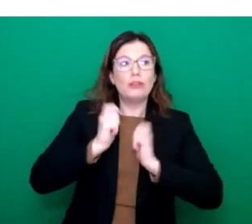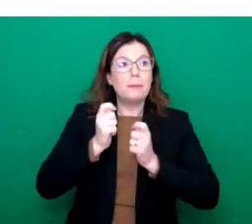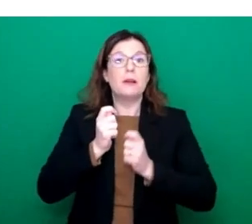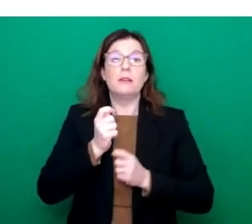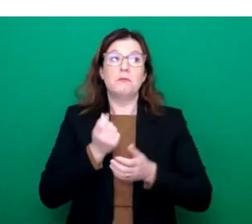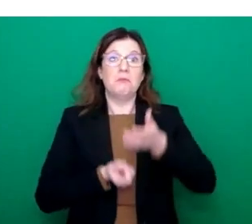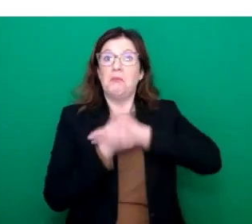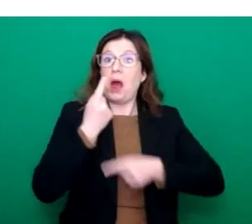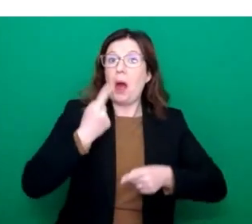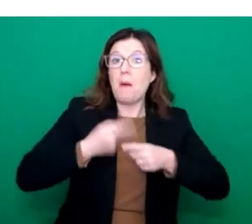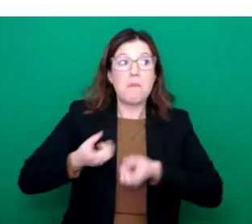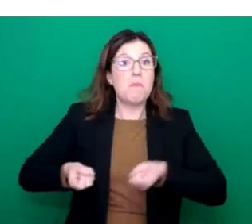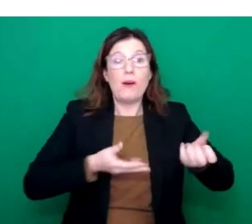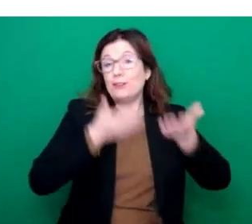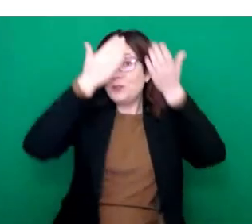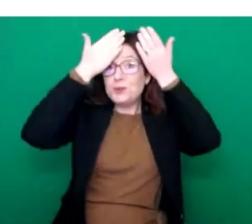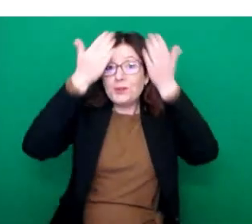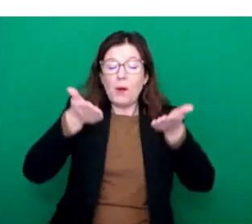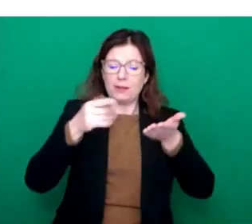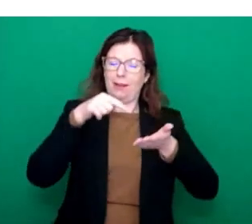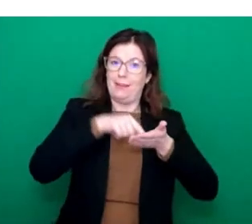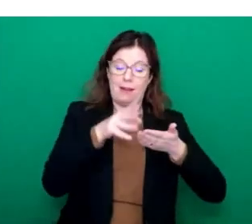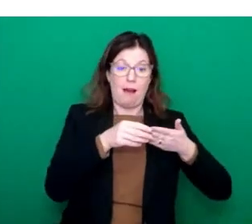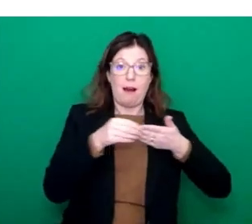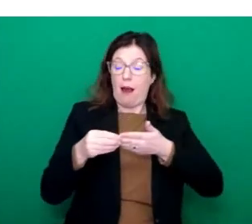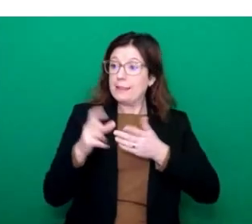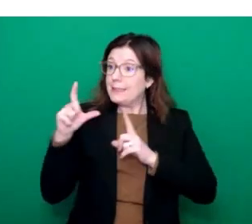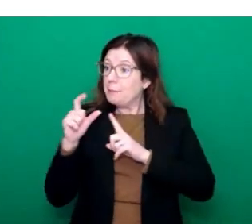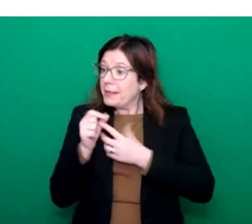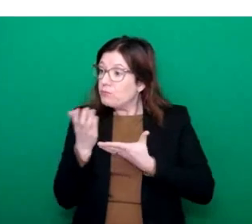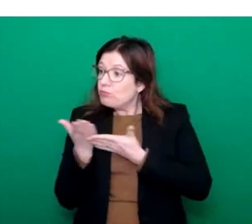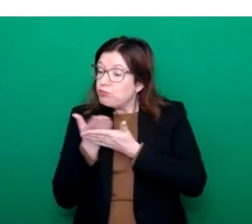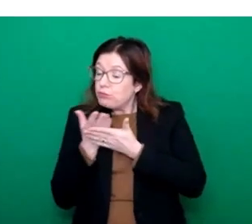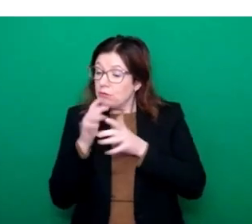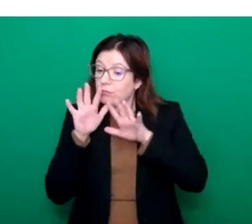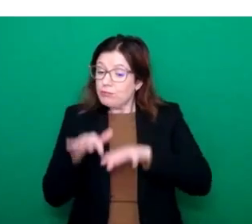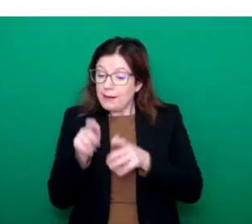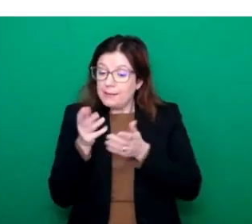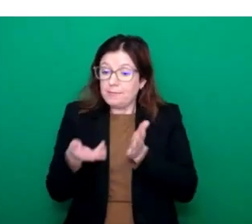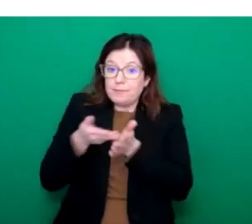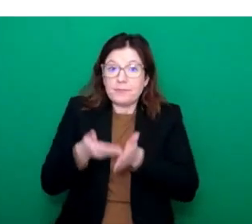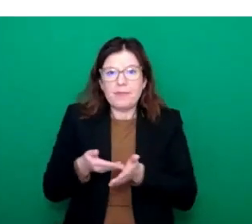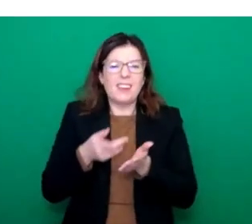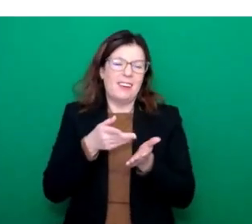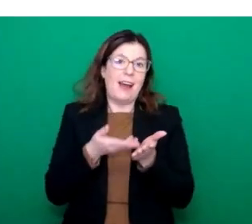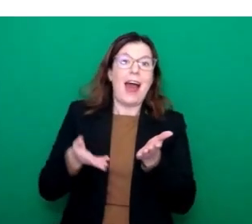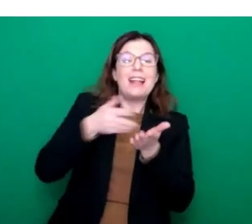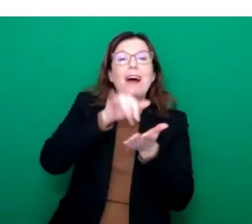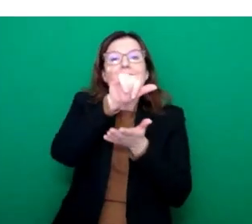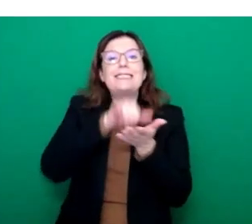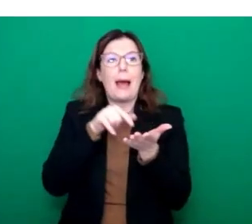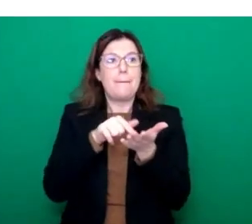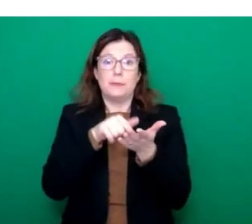happen. So we actually got together and we did a new document, a sort of staying well advanced statement document,